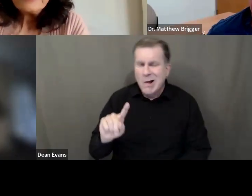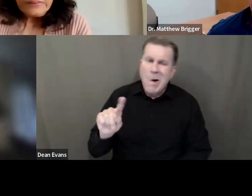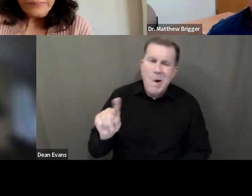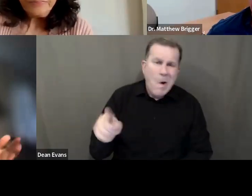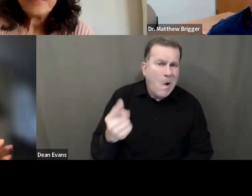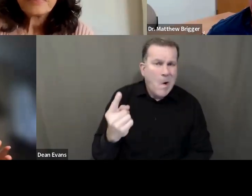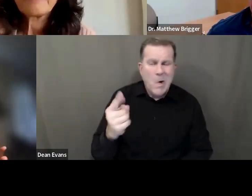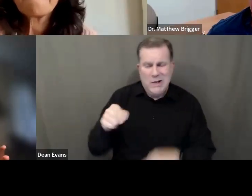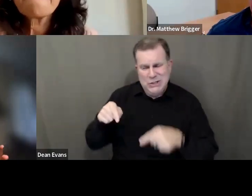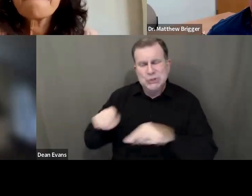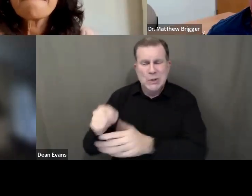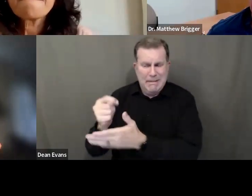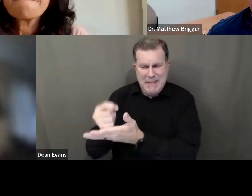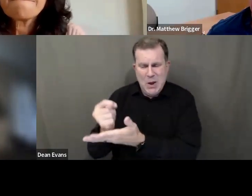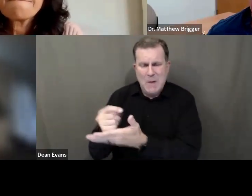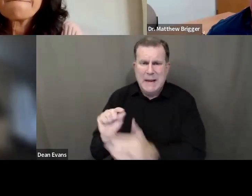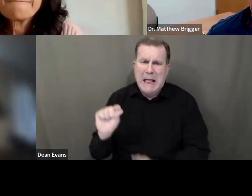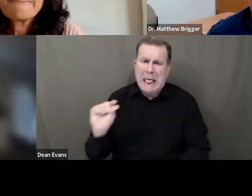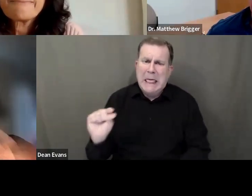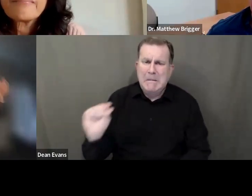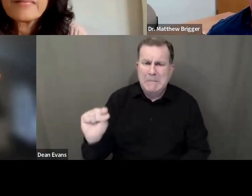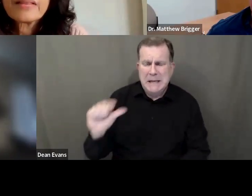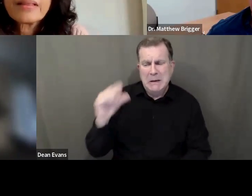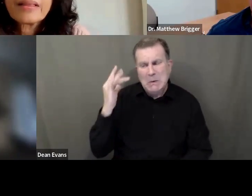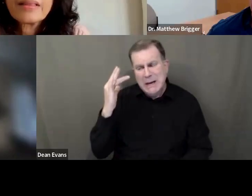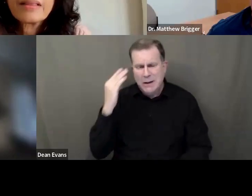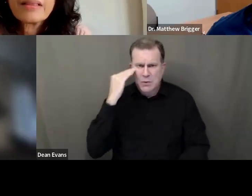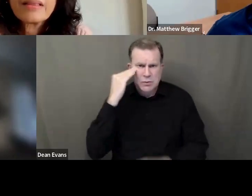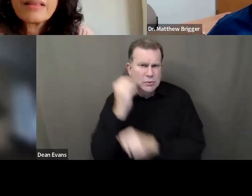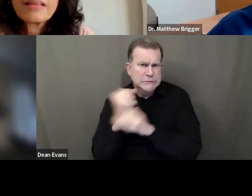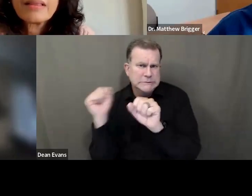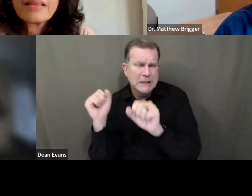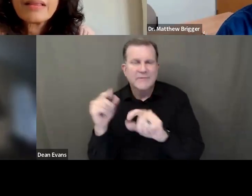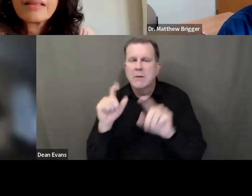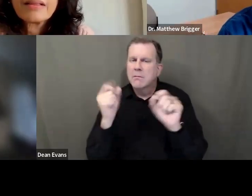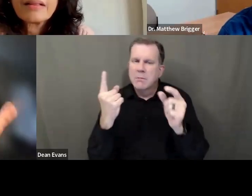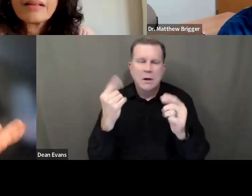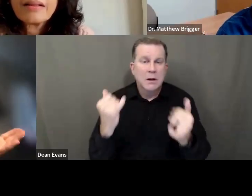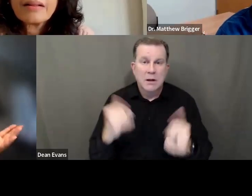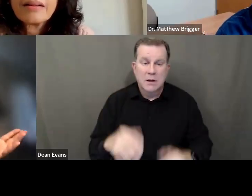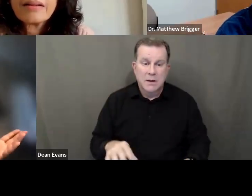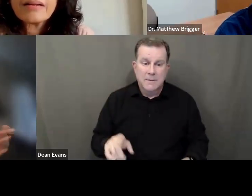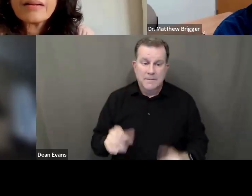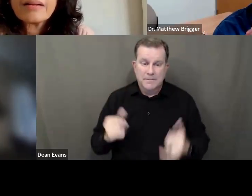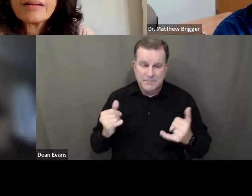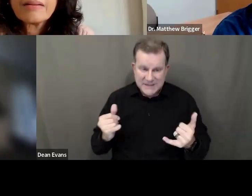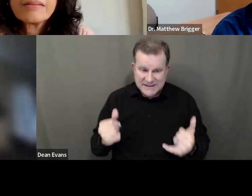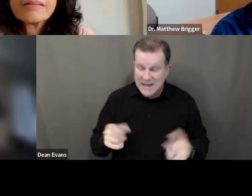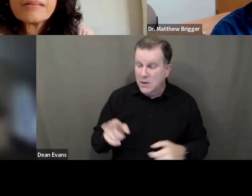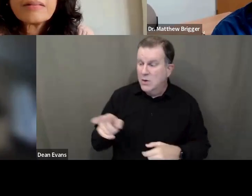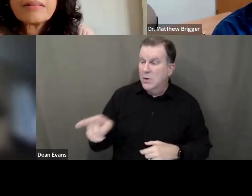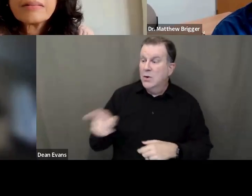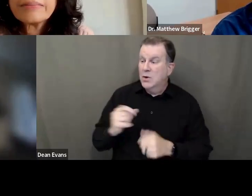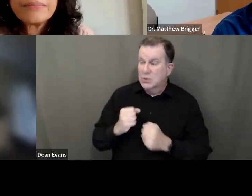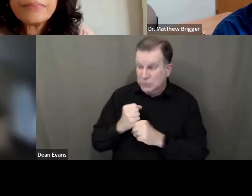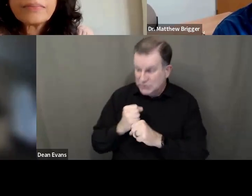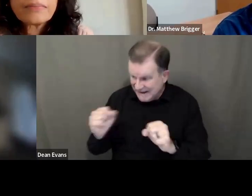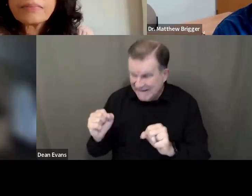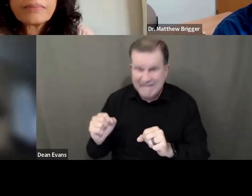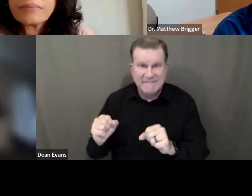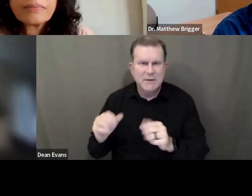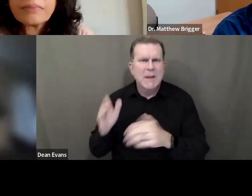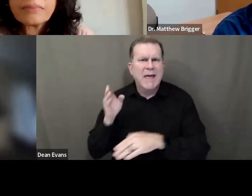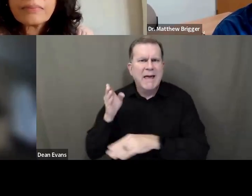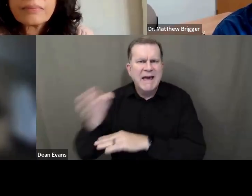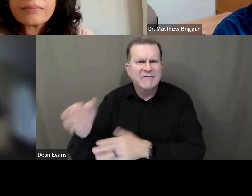bits, so we know you're safe. But looking at it from like this pass fail, are you safe and you're going to go and pass your study? But it really can't be looked at